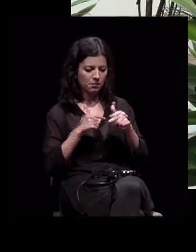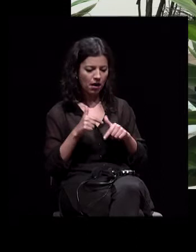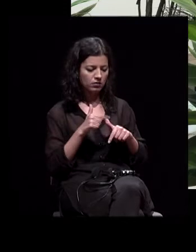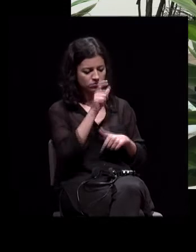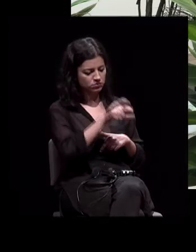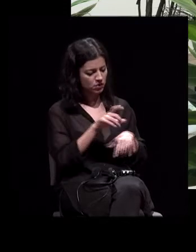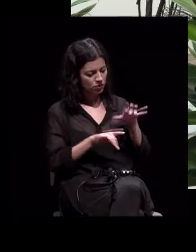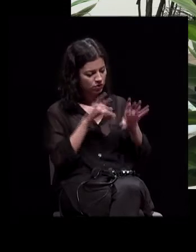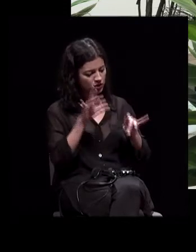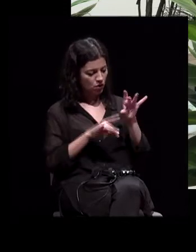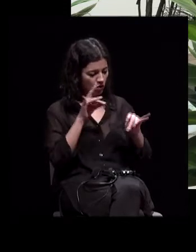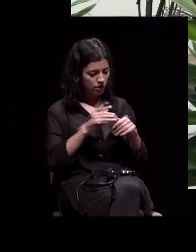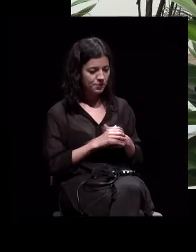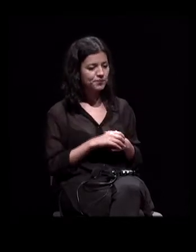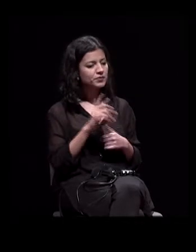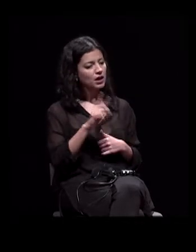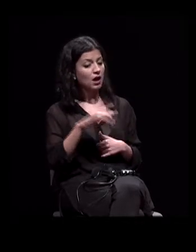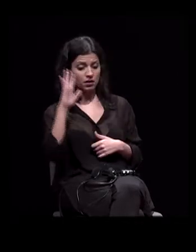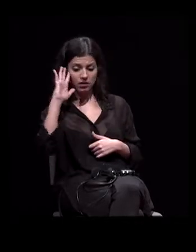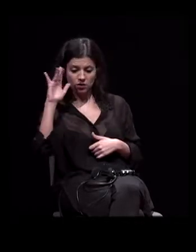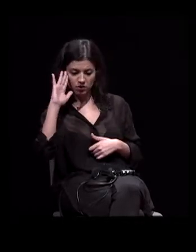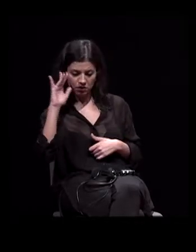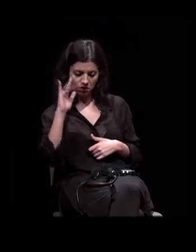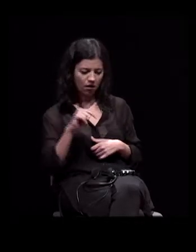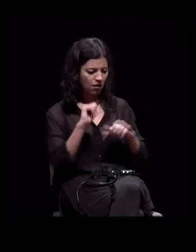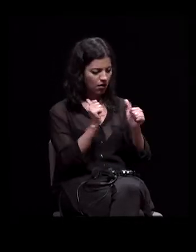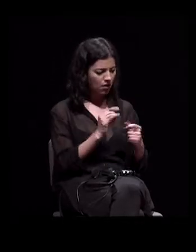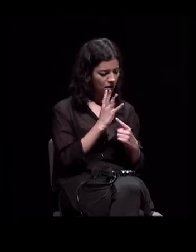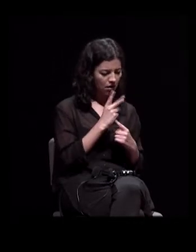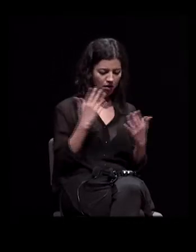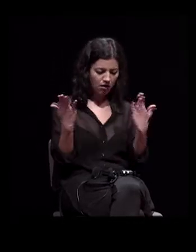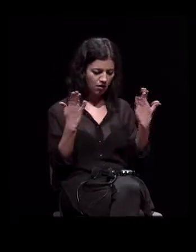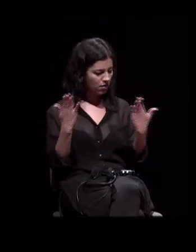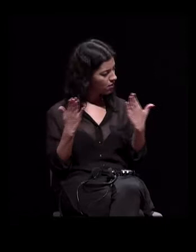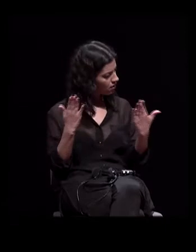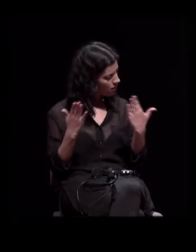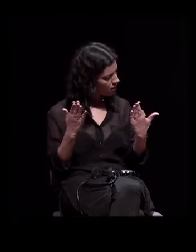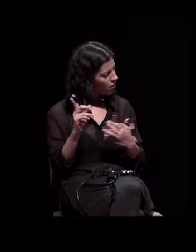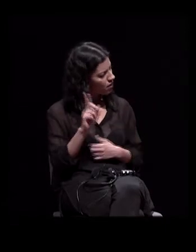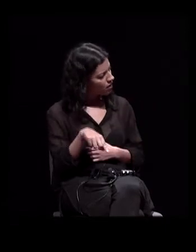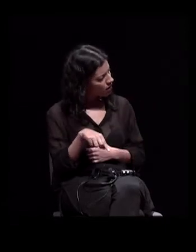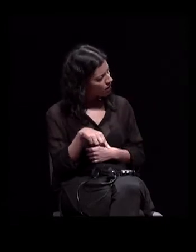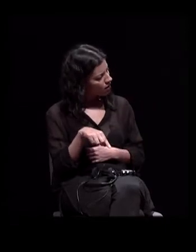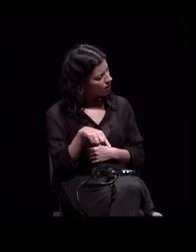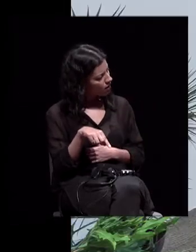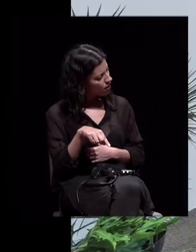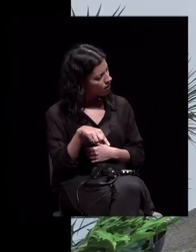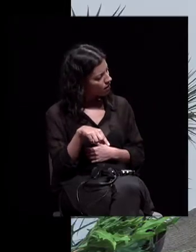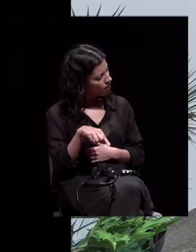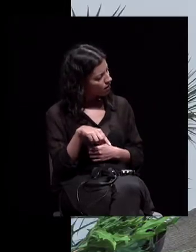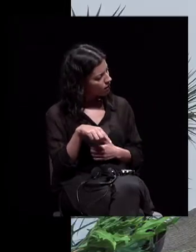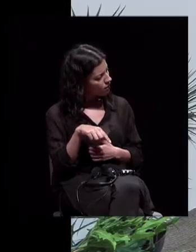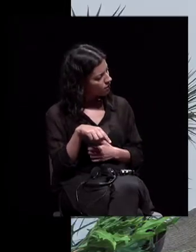ilustrar una teoría con obras de arte, y siempre más bien ha sido todo lo contrario, y este es un intento más